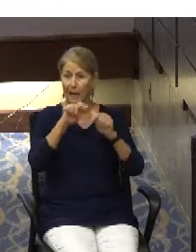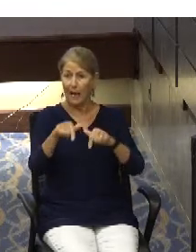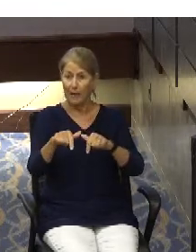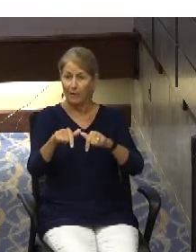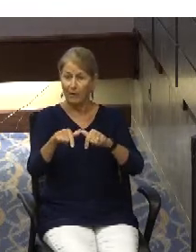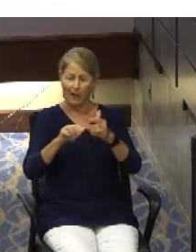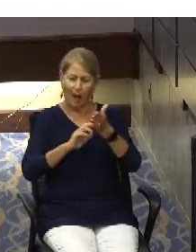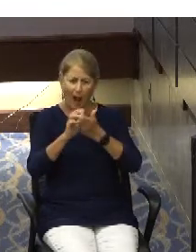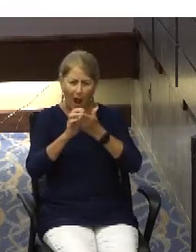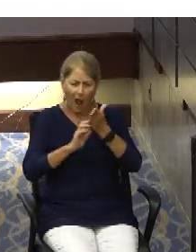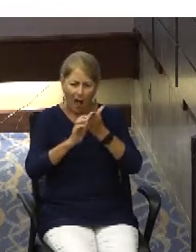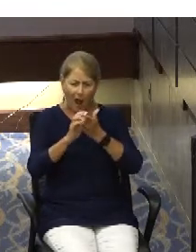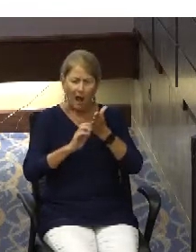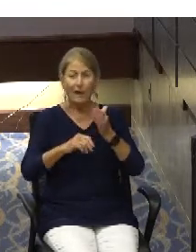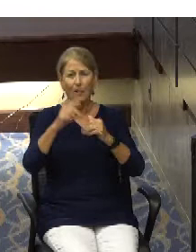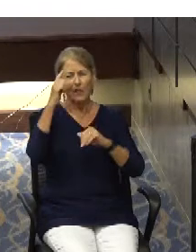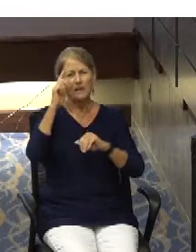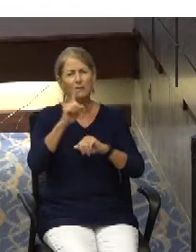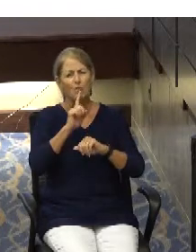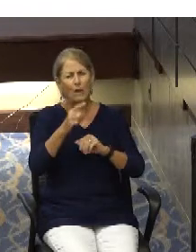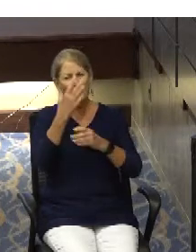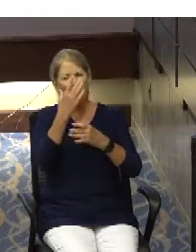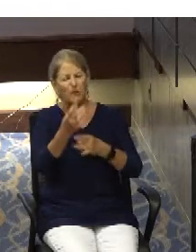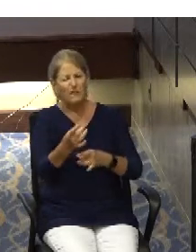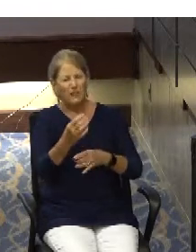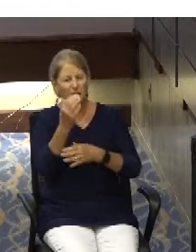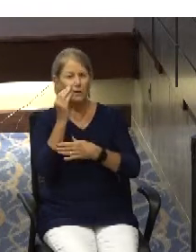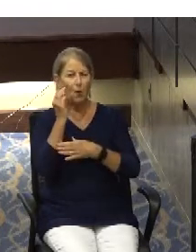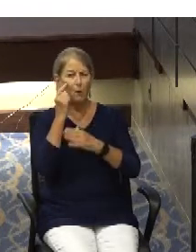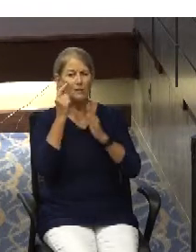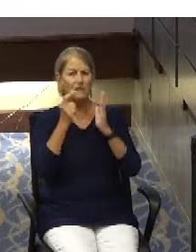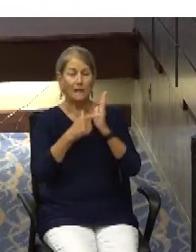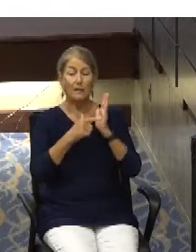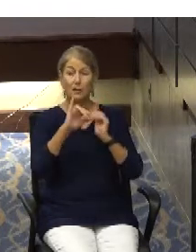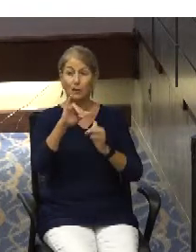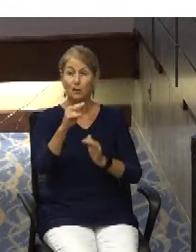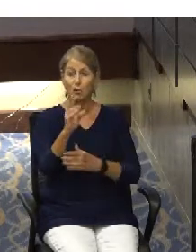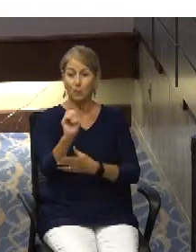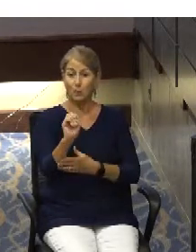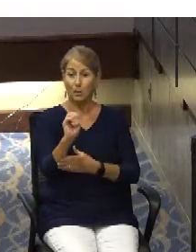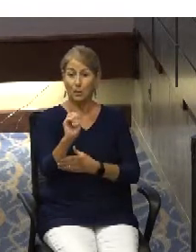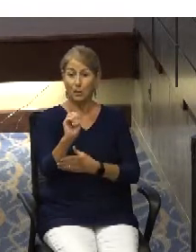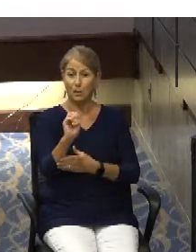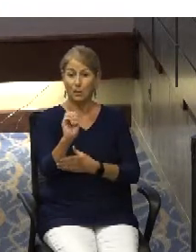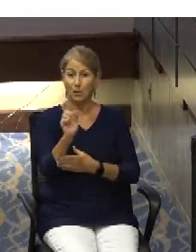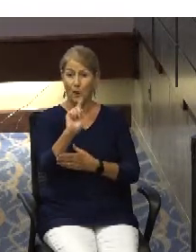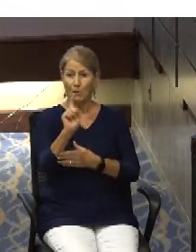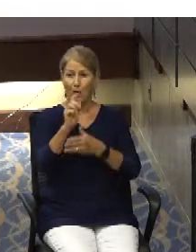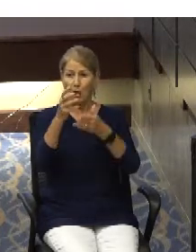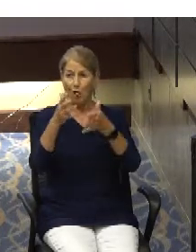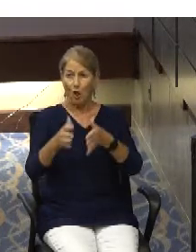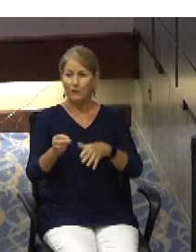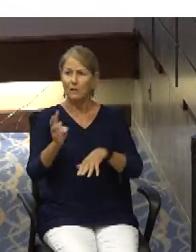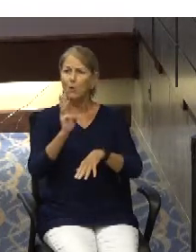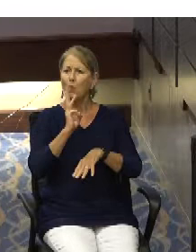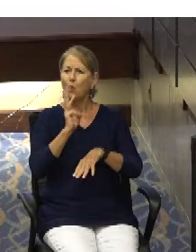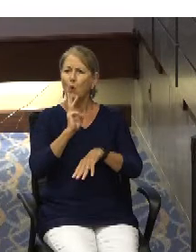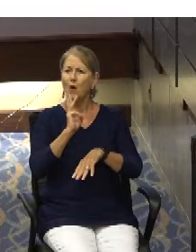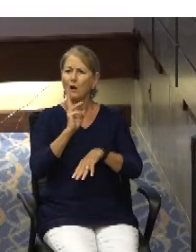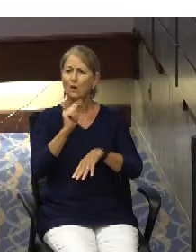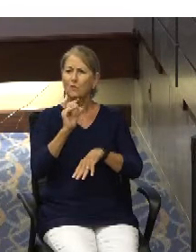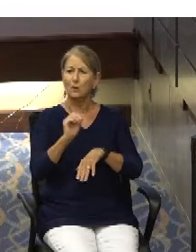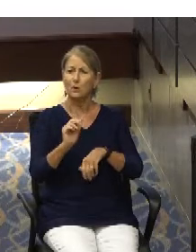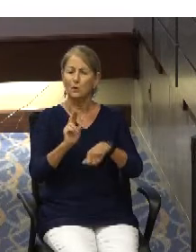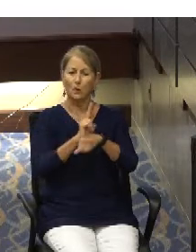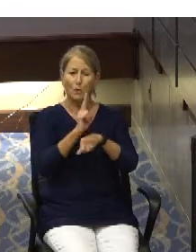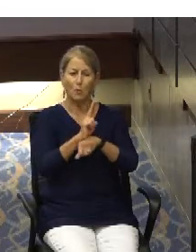and I think it's really interesting to note in June where we lost water to. Our